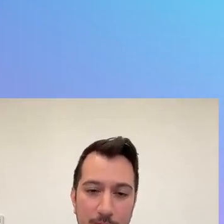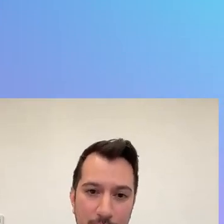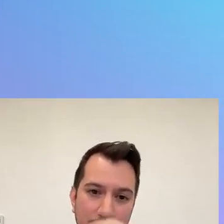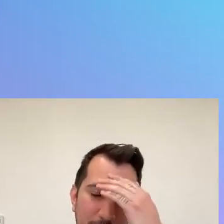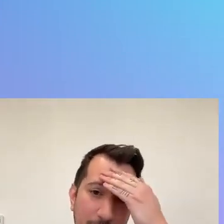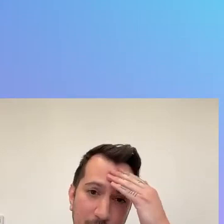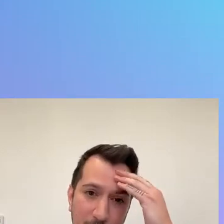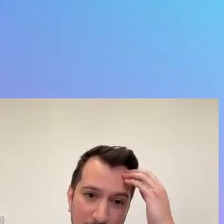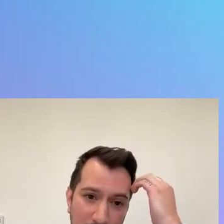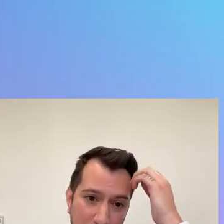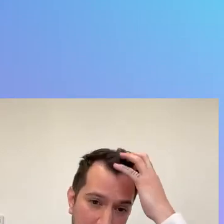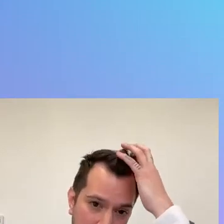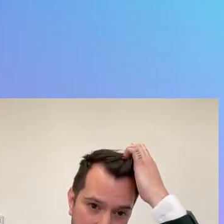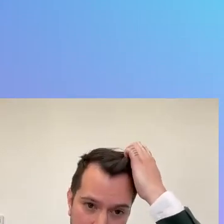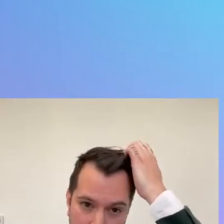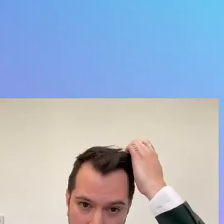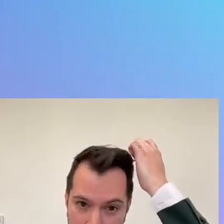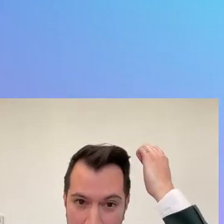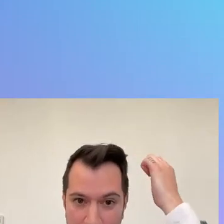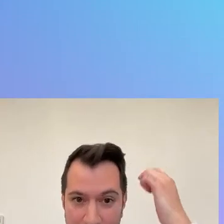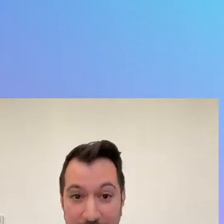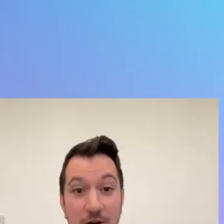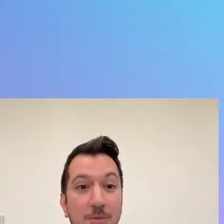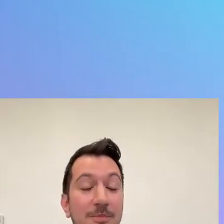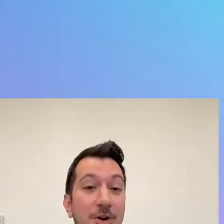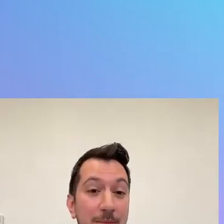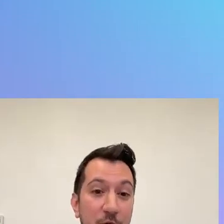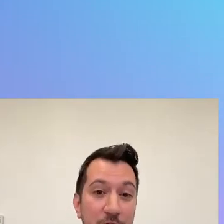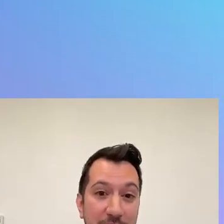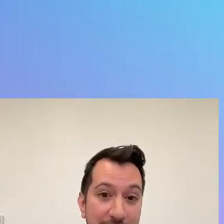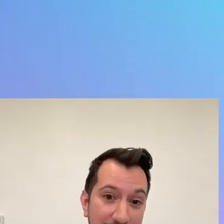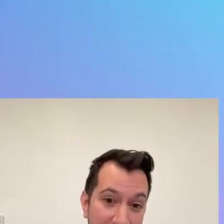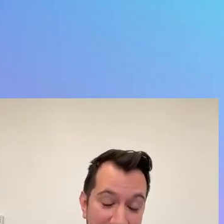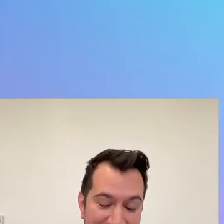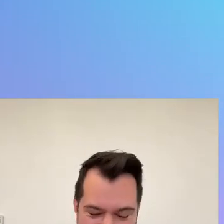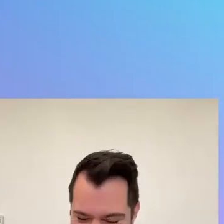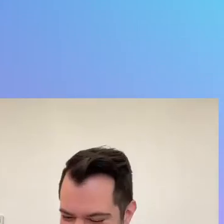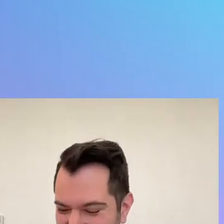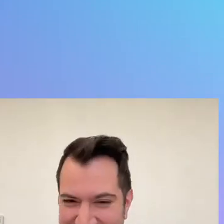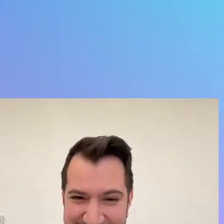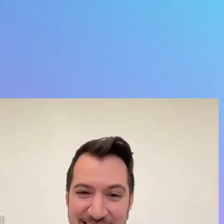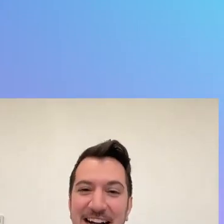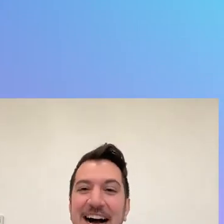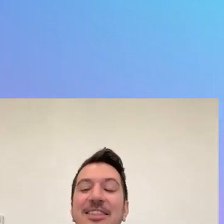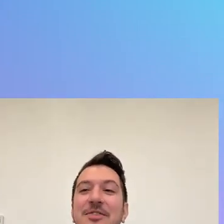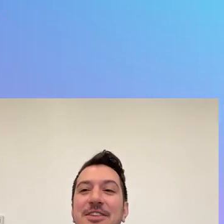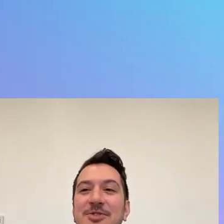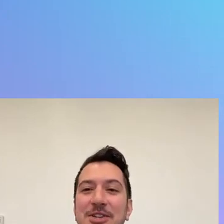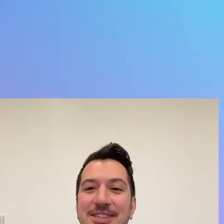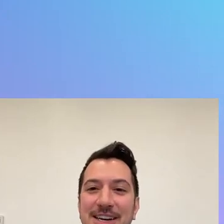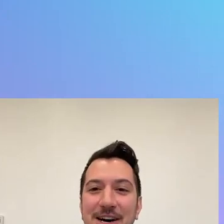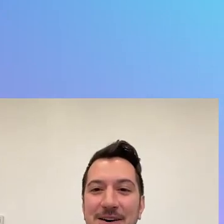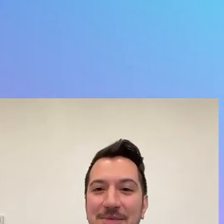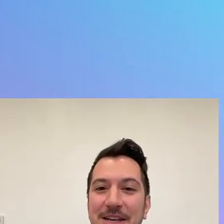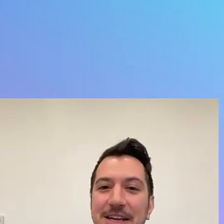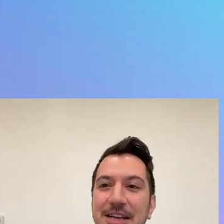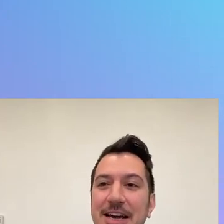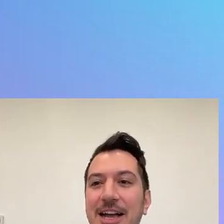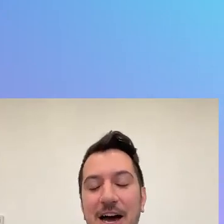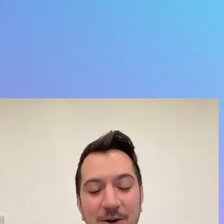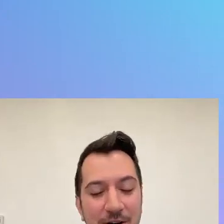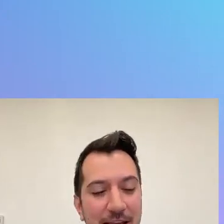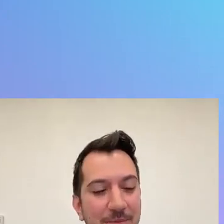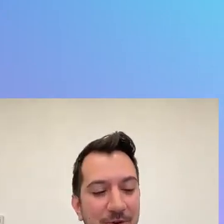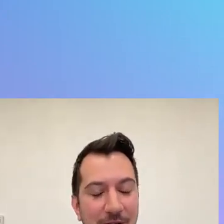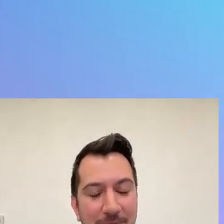quick question, hopefully with a quick answer. What's your cat's name? Oh, her name is Ophelia. I love these questions.